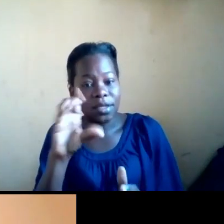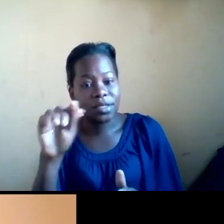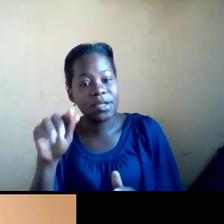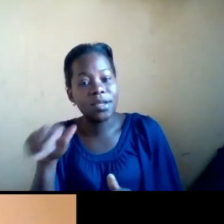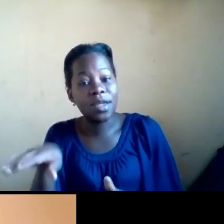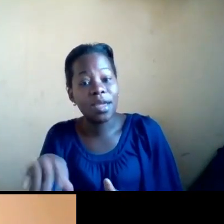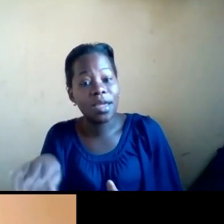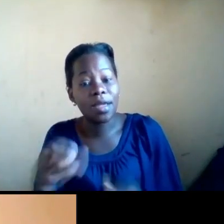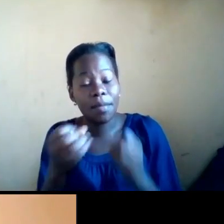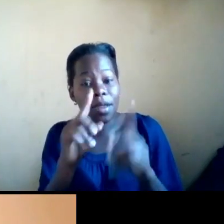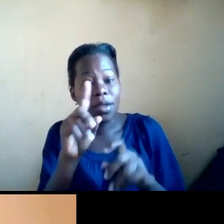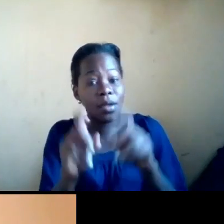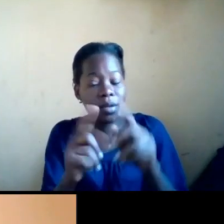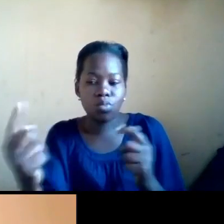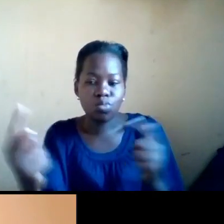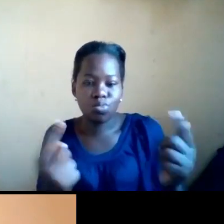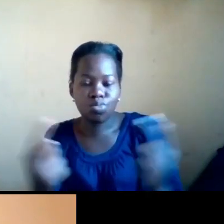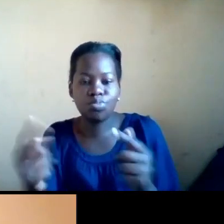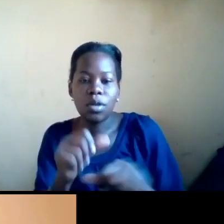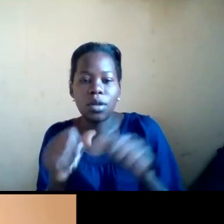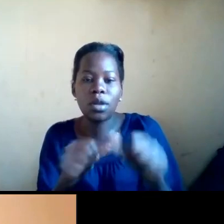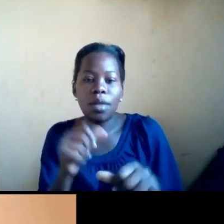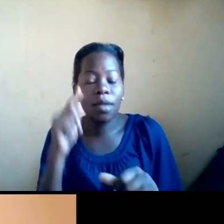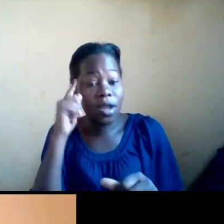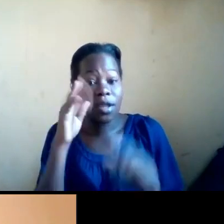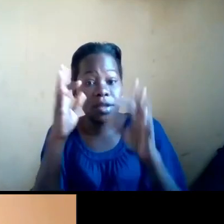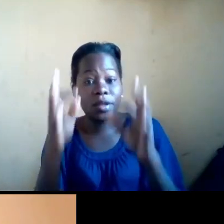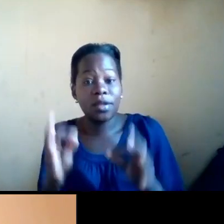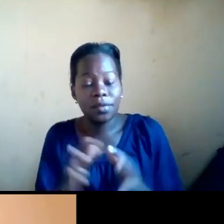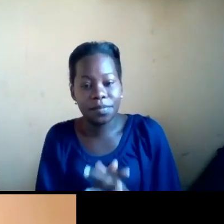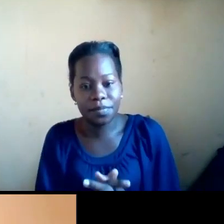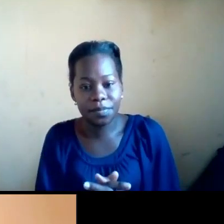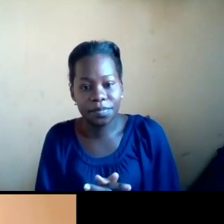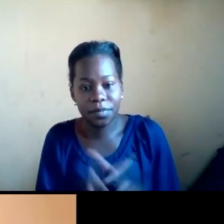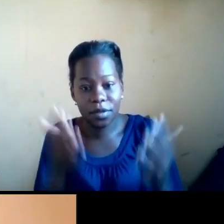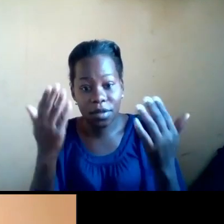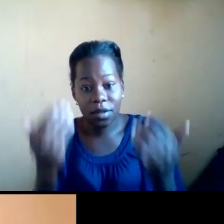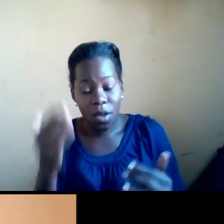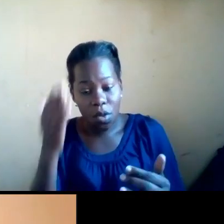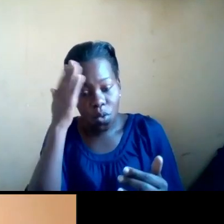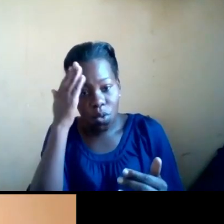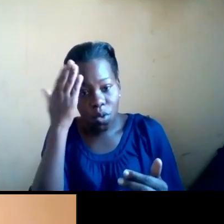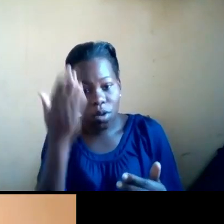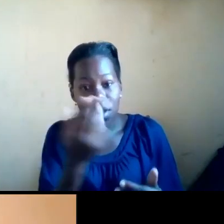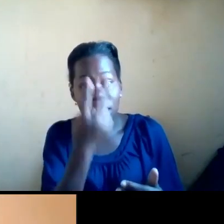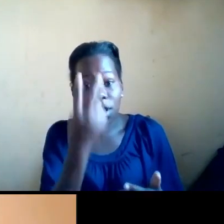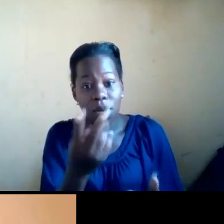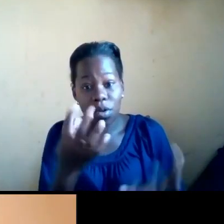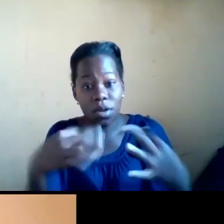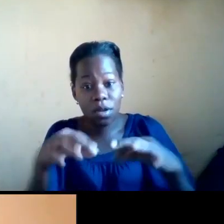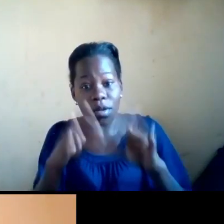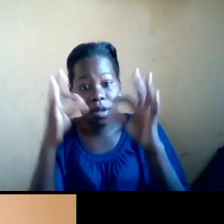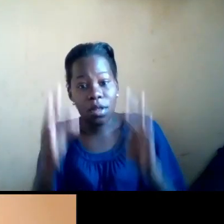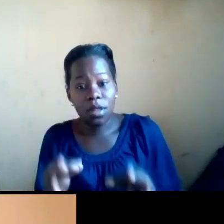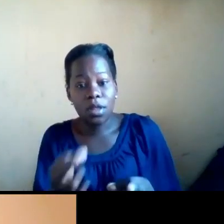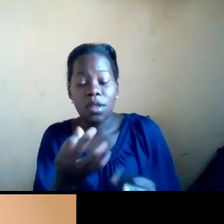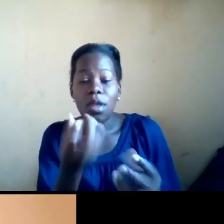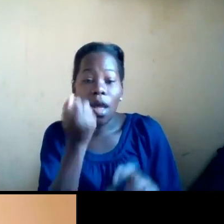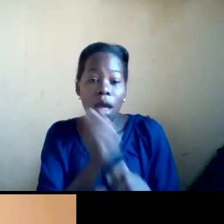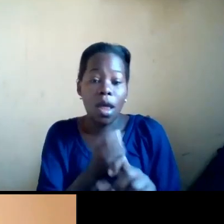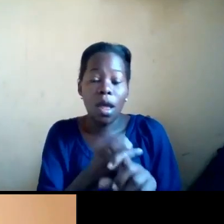the questions actually have been coming from in terms of intellectual property. And now that we know that there are two key routes, the hardware and the